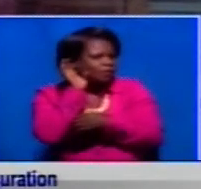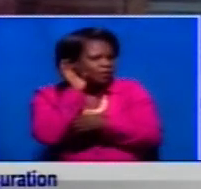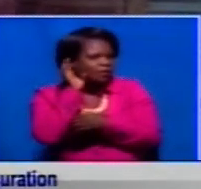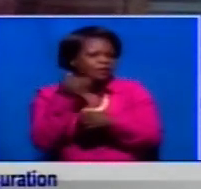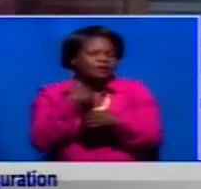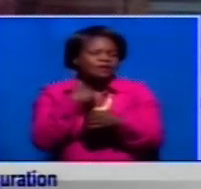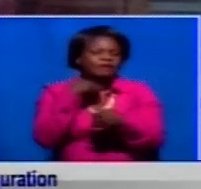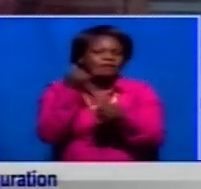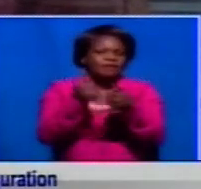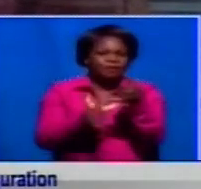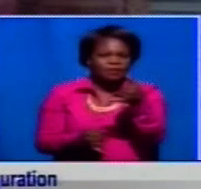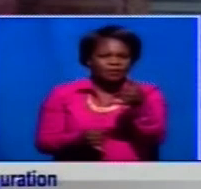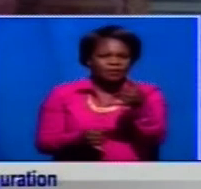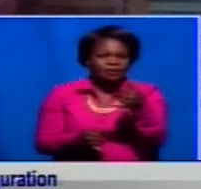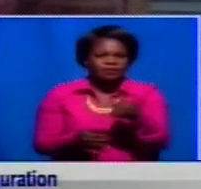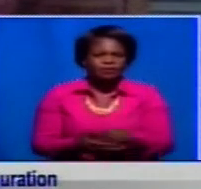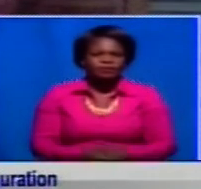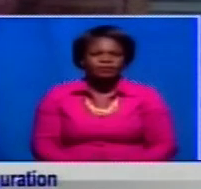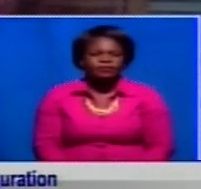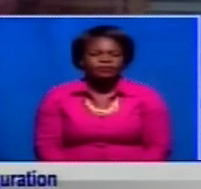had expired.